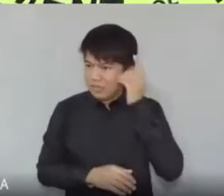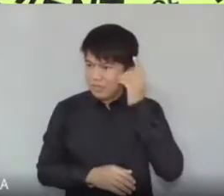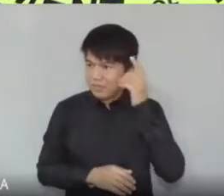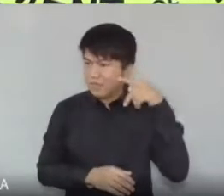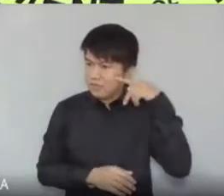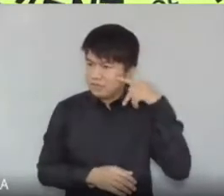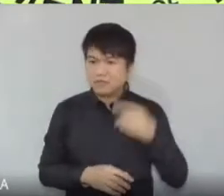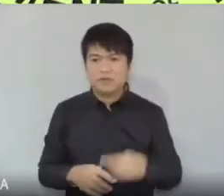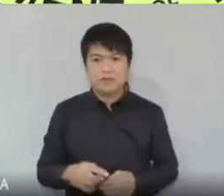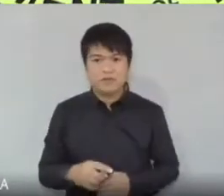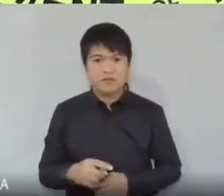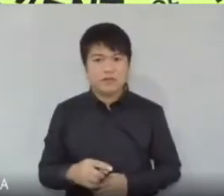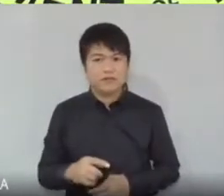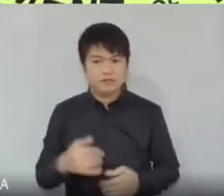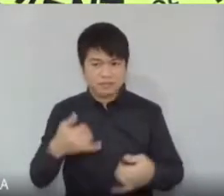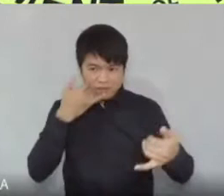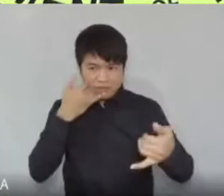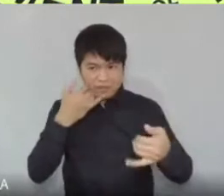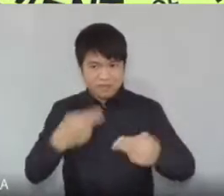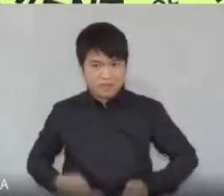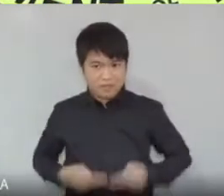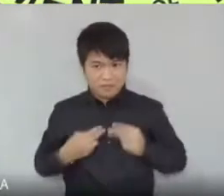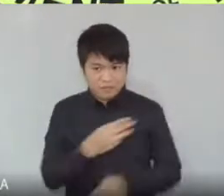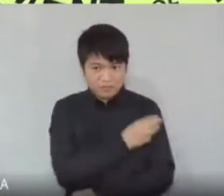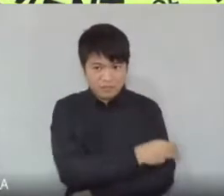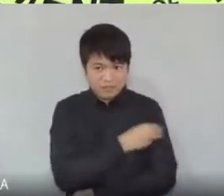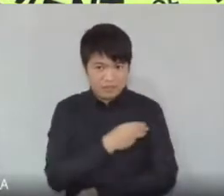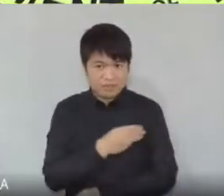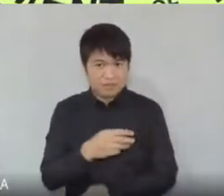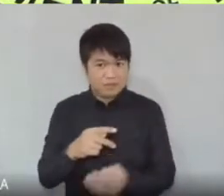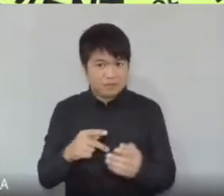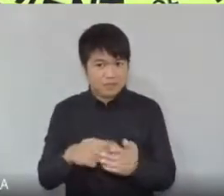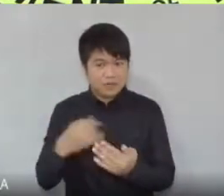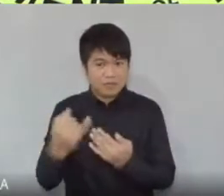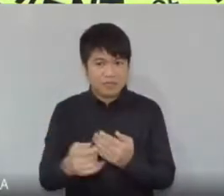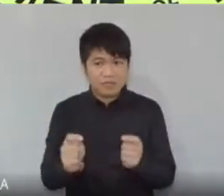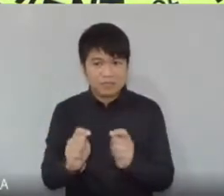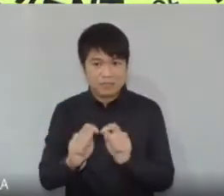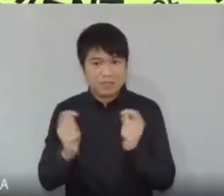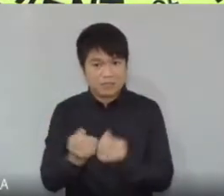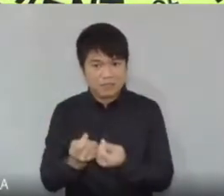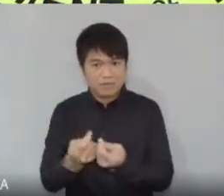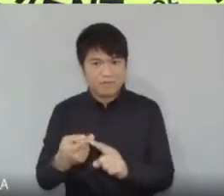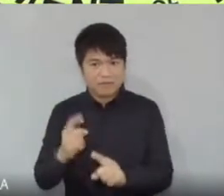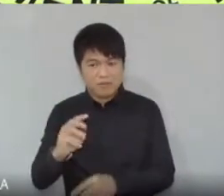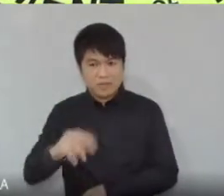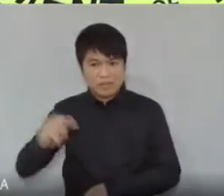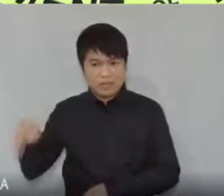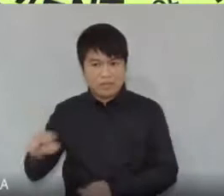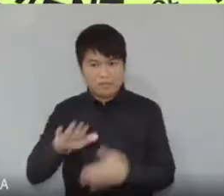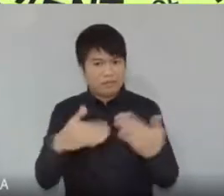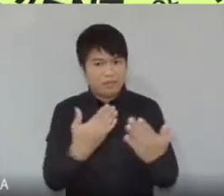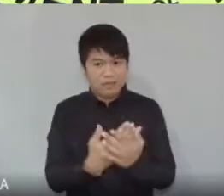Congratulations to this telehealth policy project team for organizing this telehealth policy congress. As we protect ourselves from